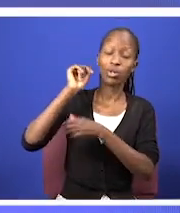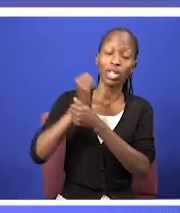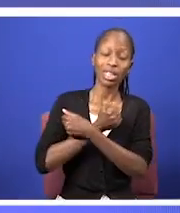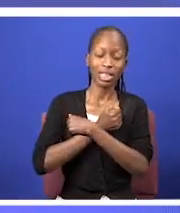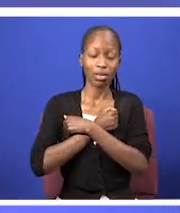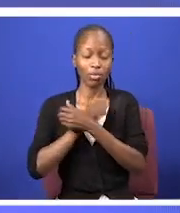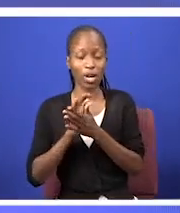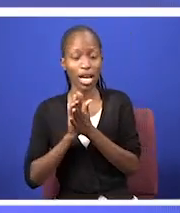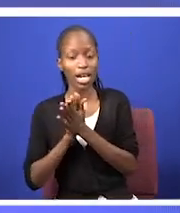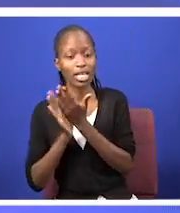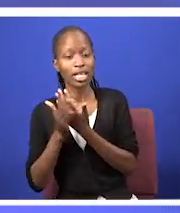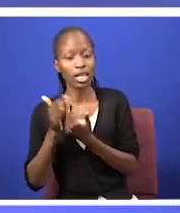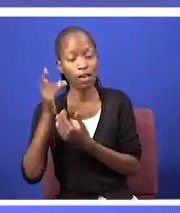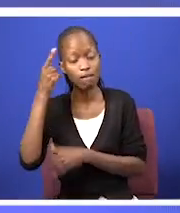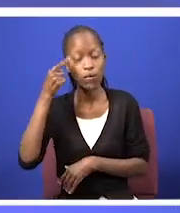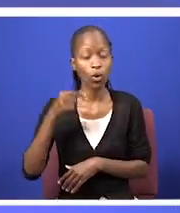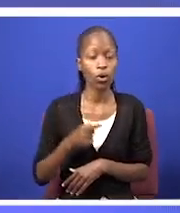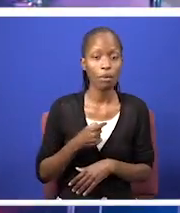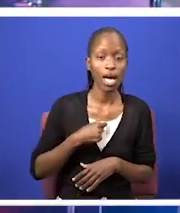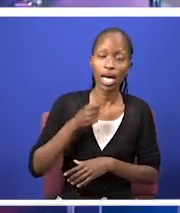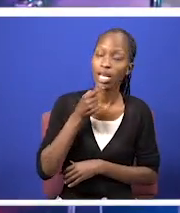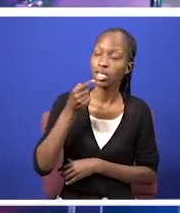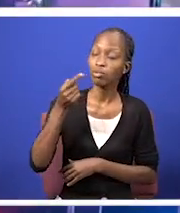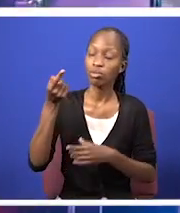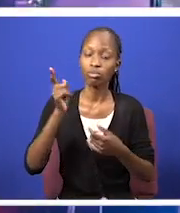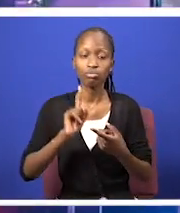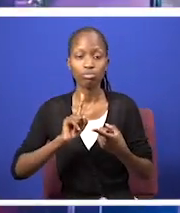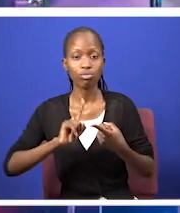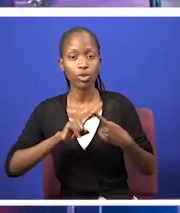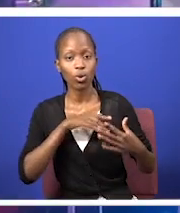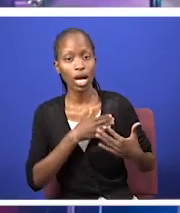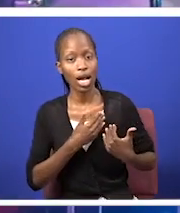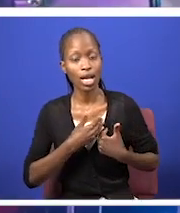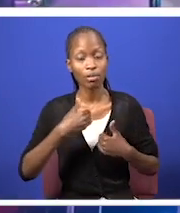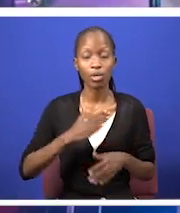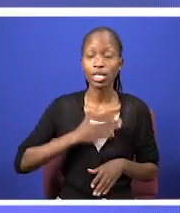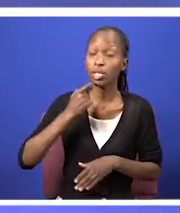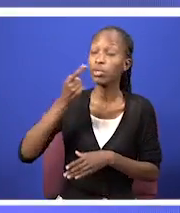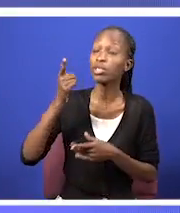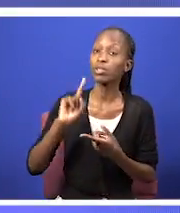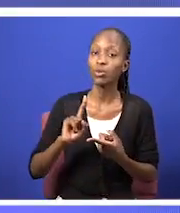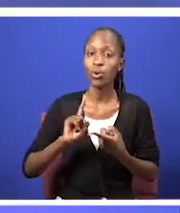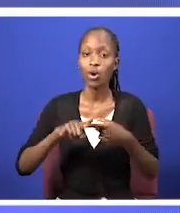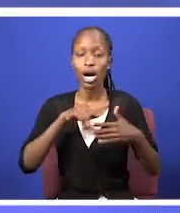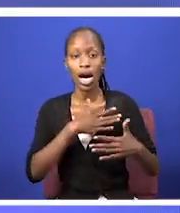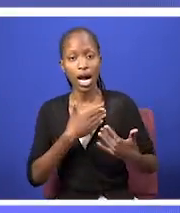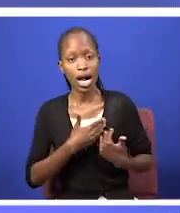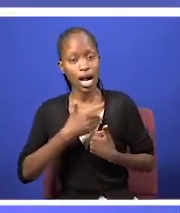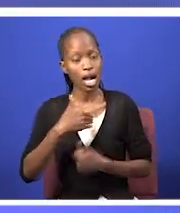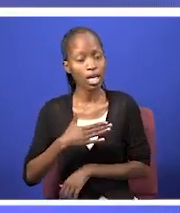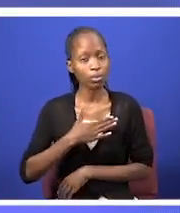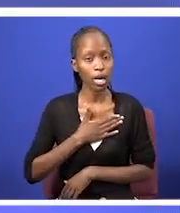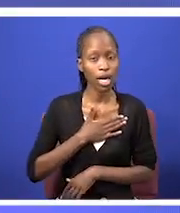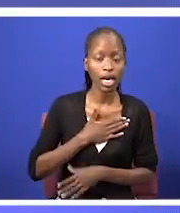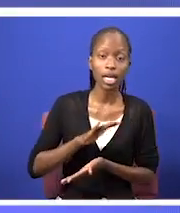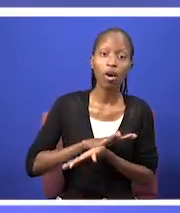me and care for me. No, speak to my heart. See, speak to my heart. Speak to